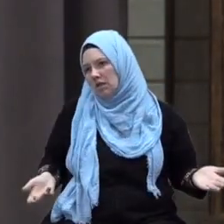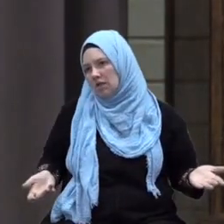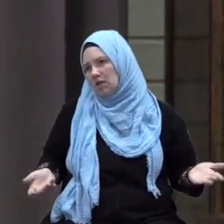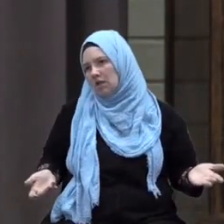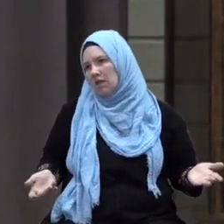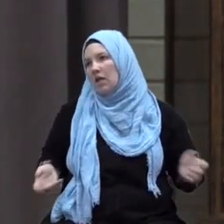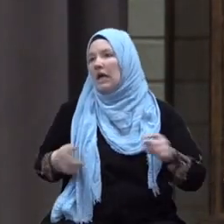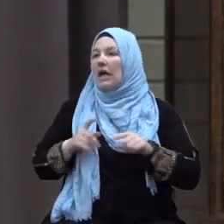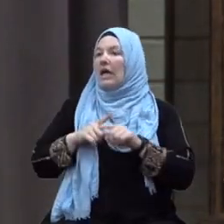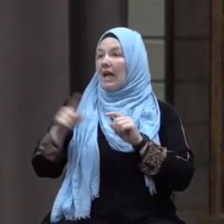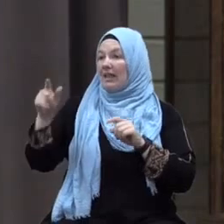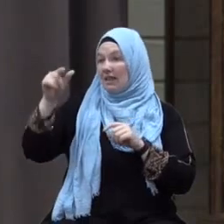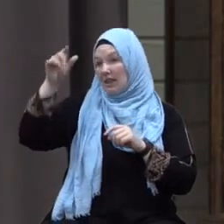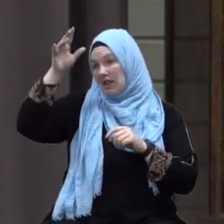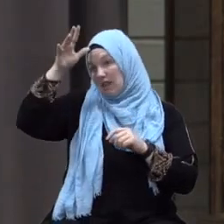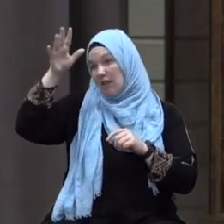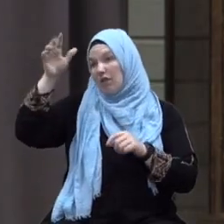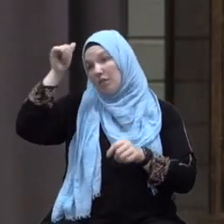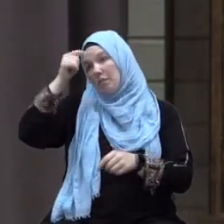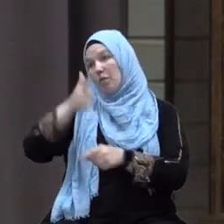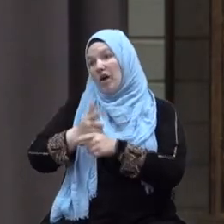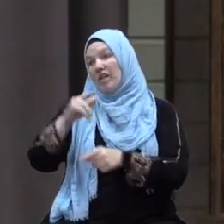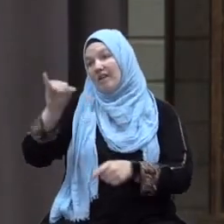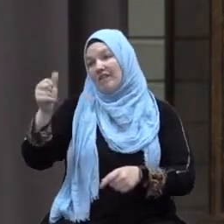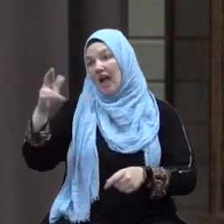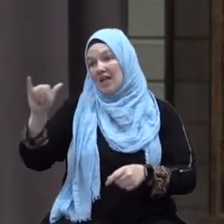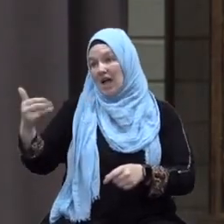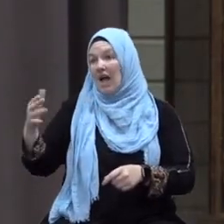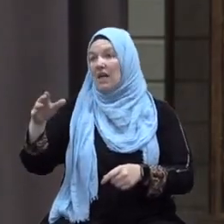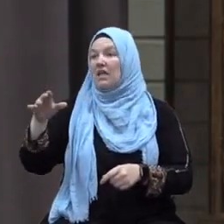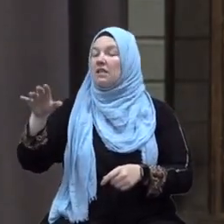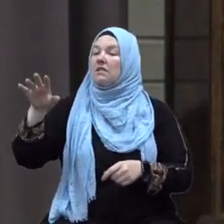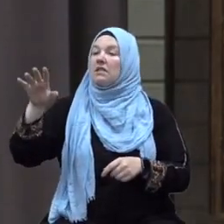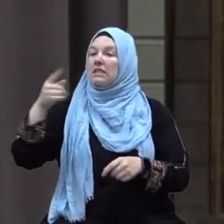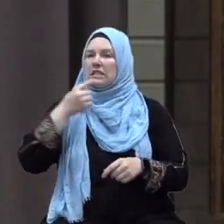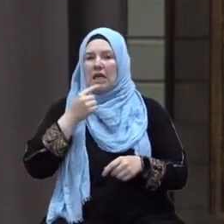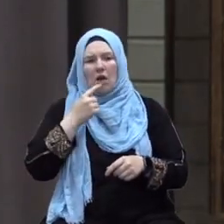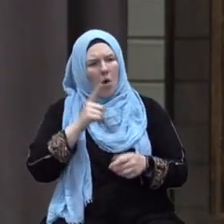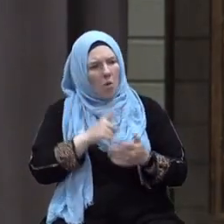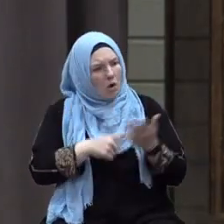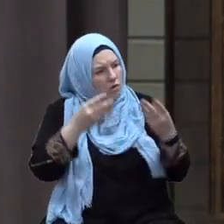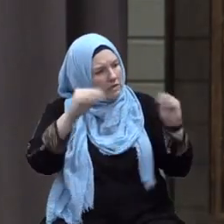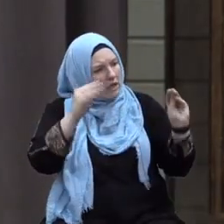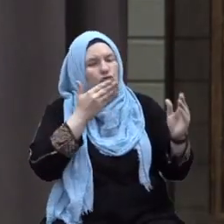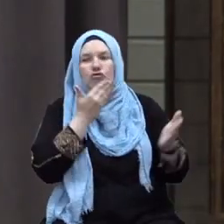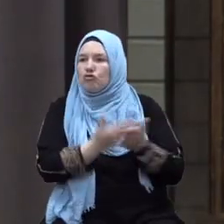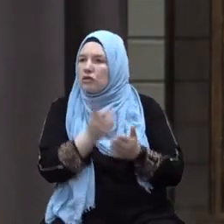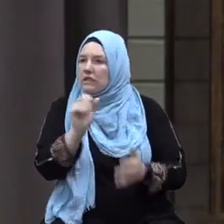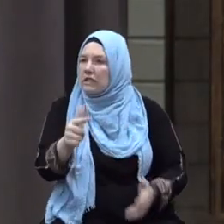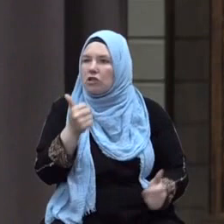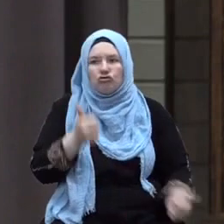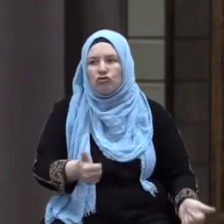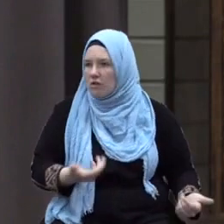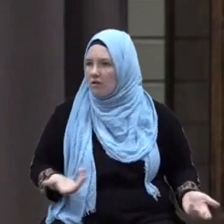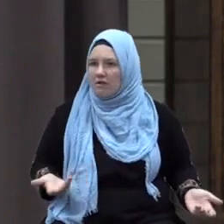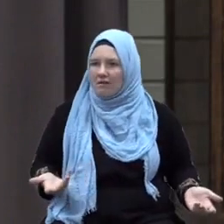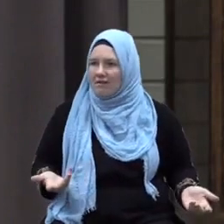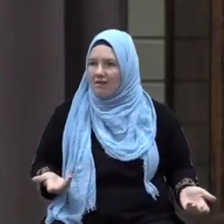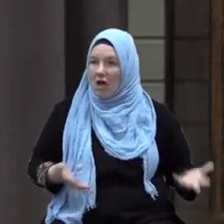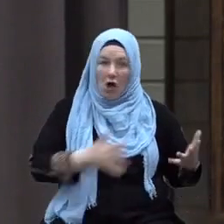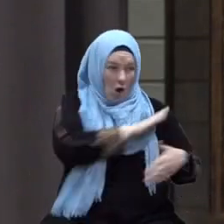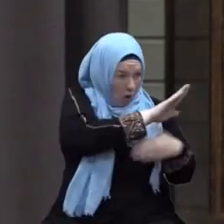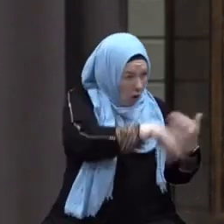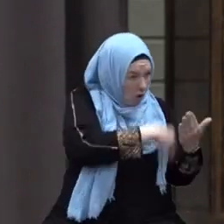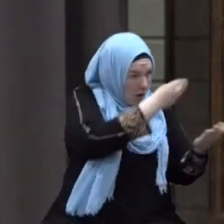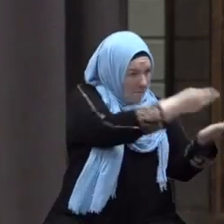good deal. The sale that you sold is a good deal. And this is the reality